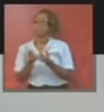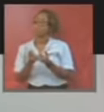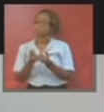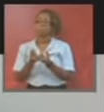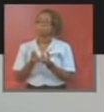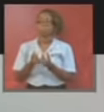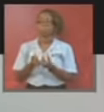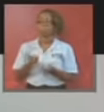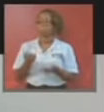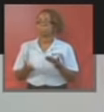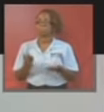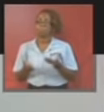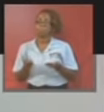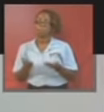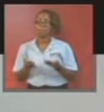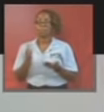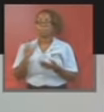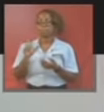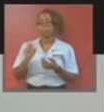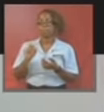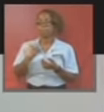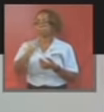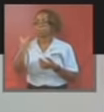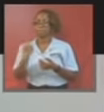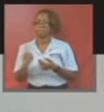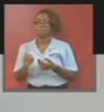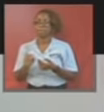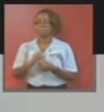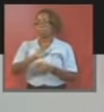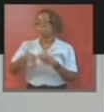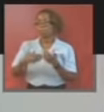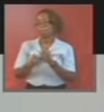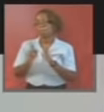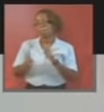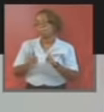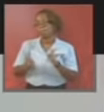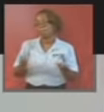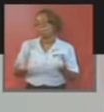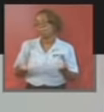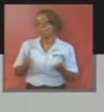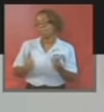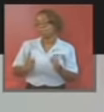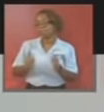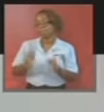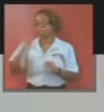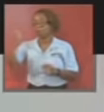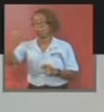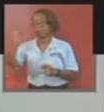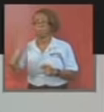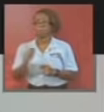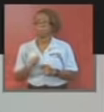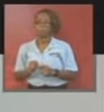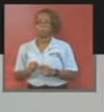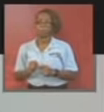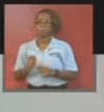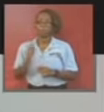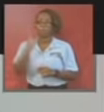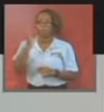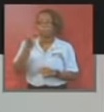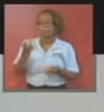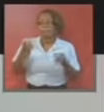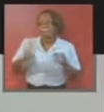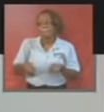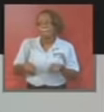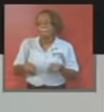vaccinate 20%. Can you give us a timeline on the rest of the 20%? Also, is there any timeline for